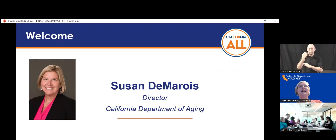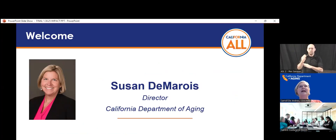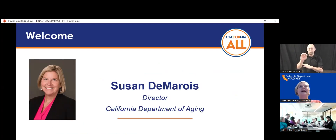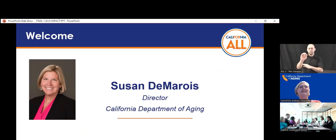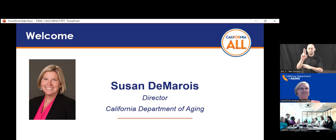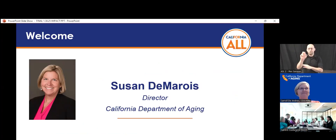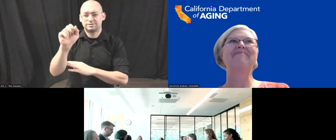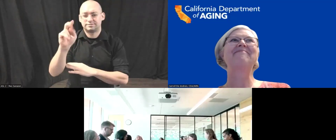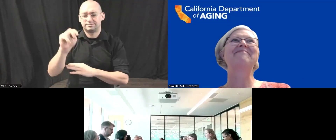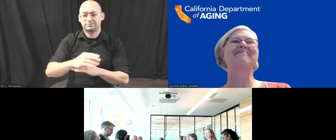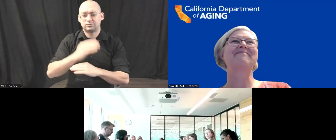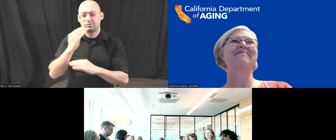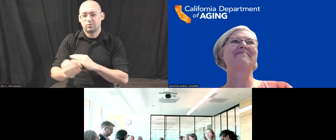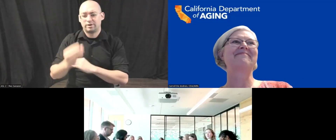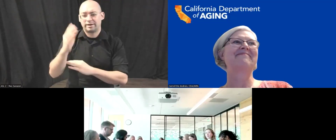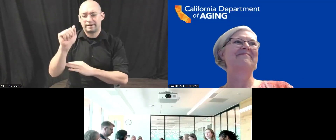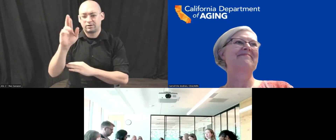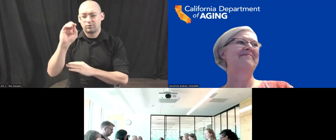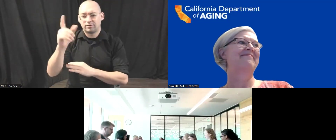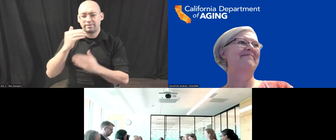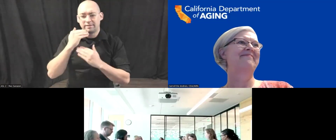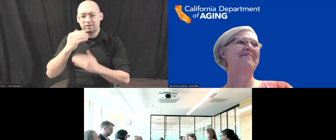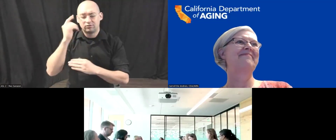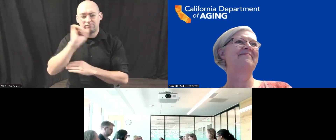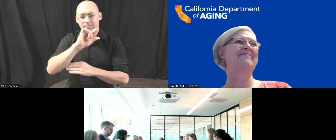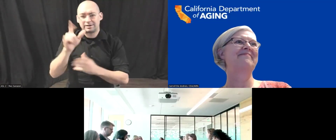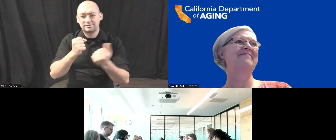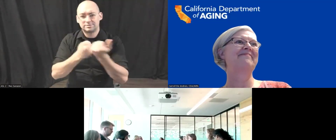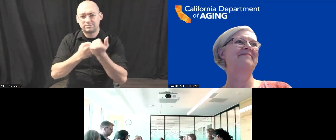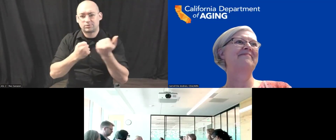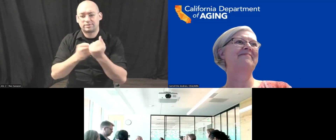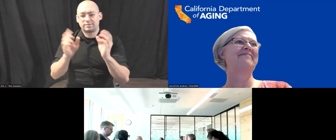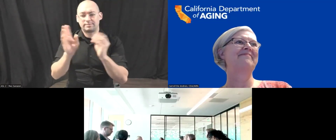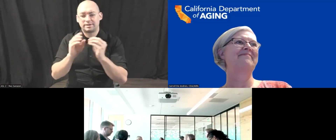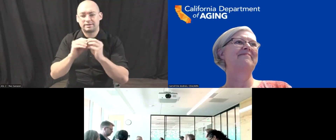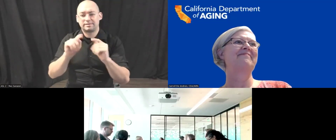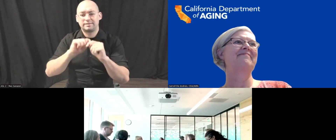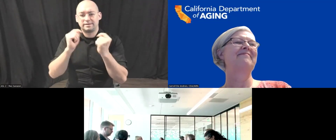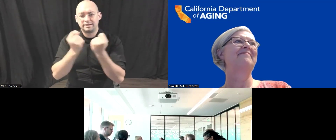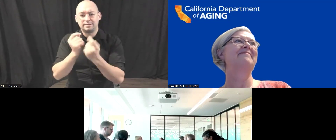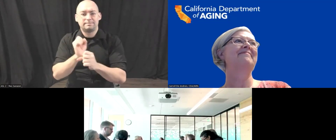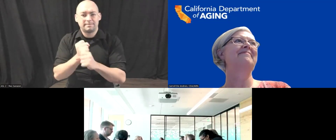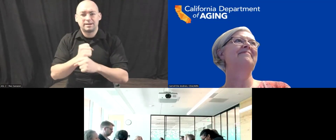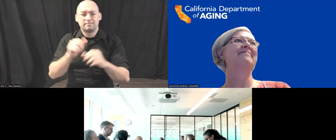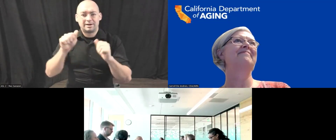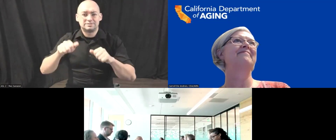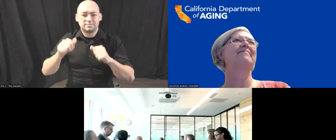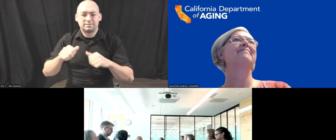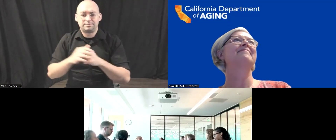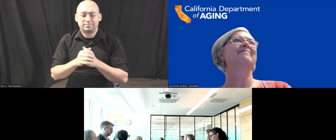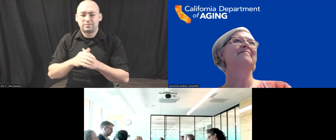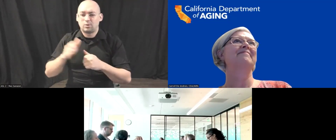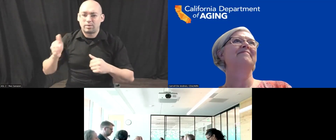good morning, Carol. Thank you. Thank you, everyone supporting the meeting, and to our team who made this possible. And